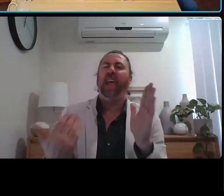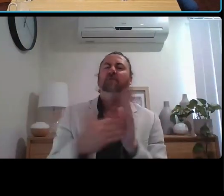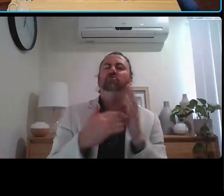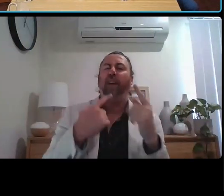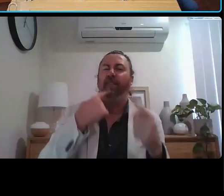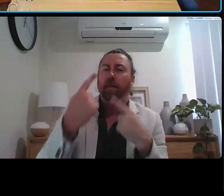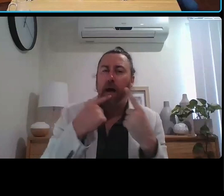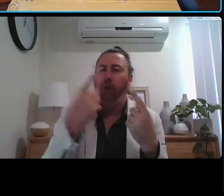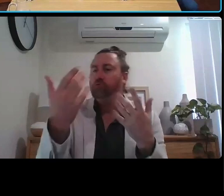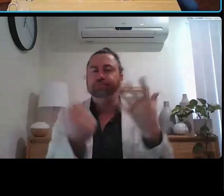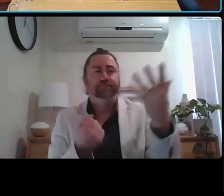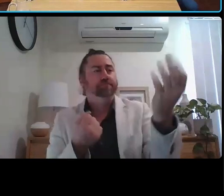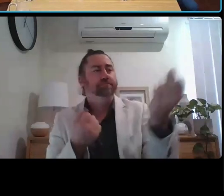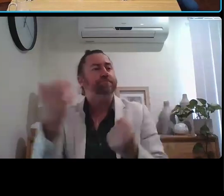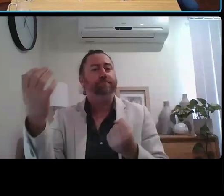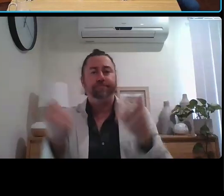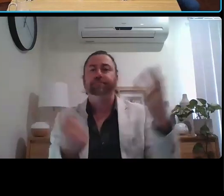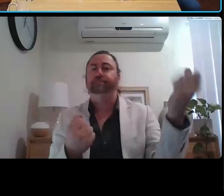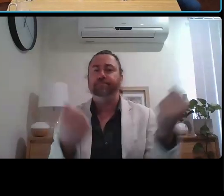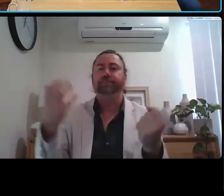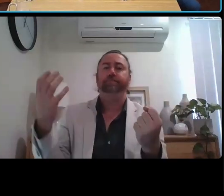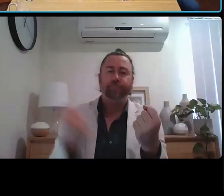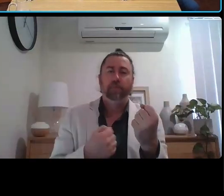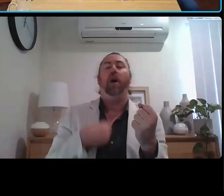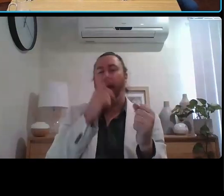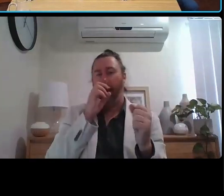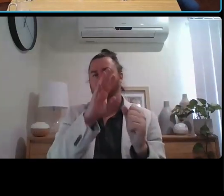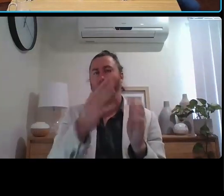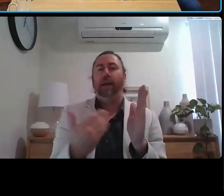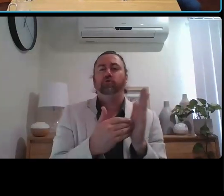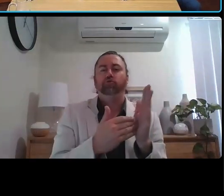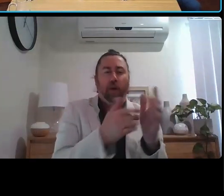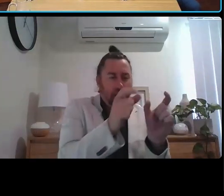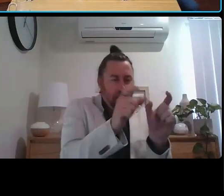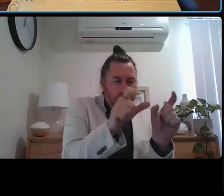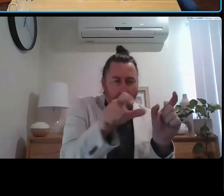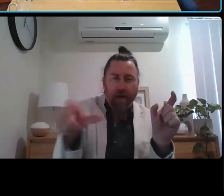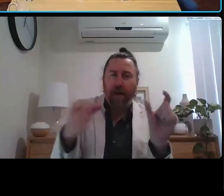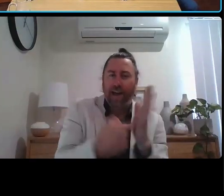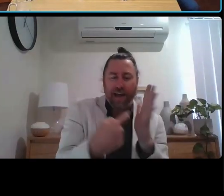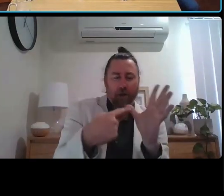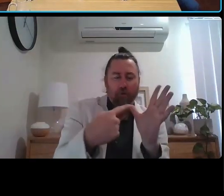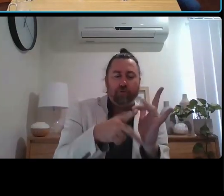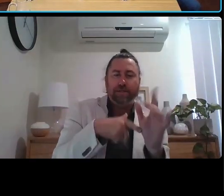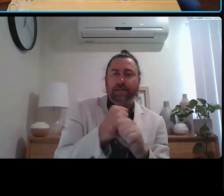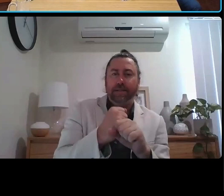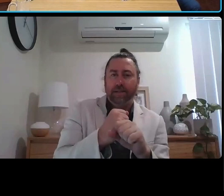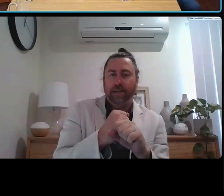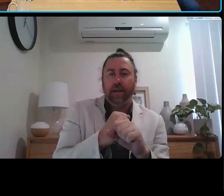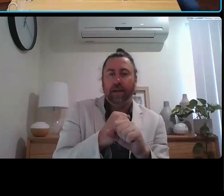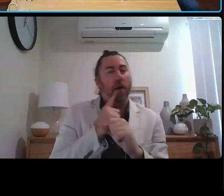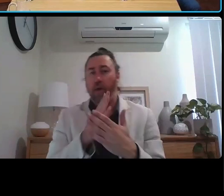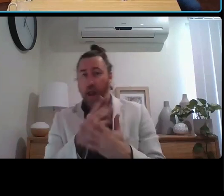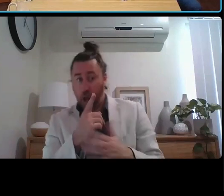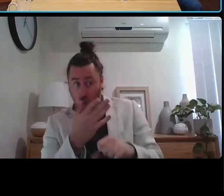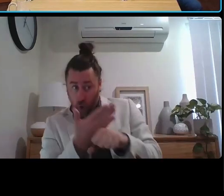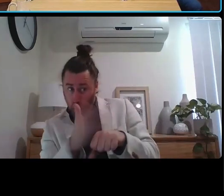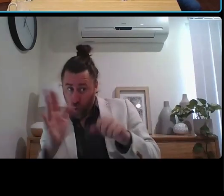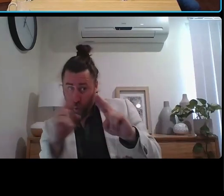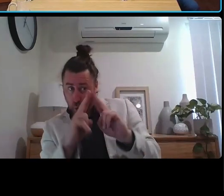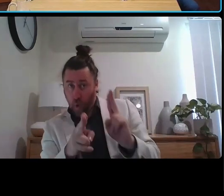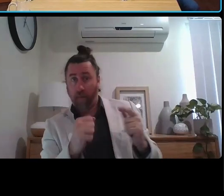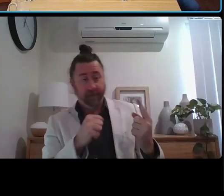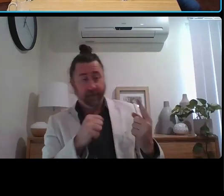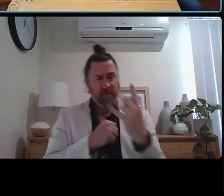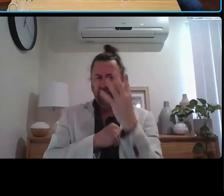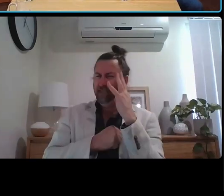those subcategory ratings will be available, but no overall star rating will be available until the home has all 4